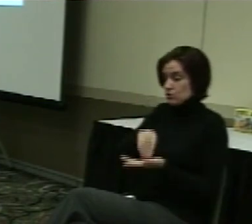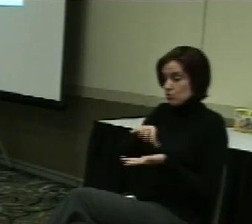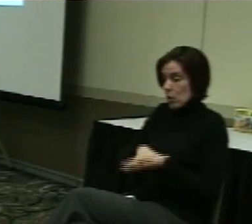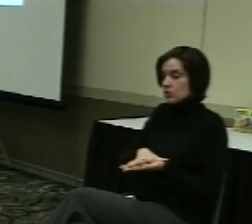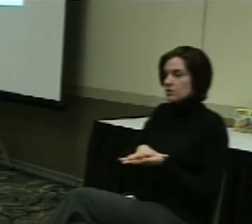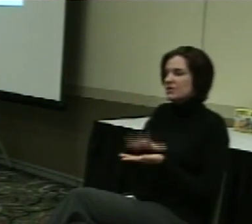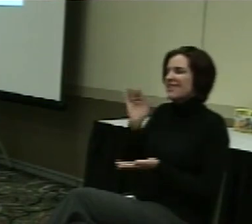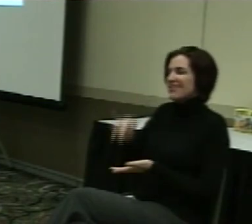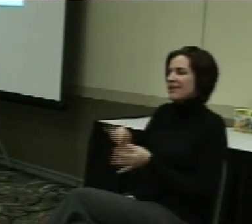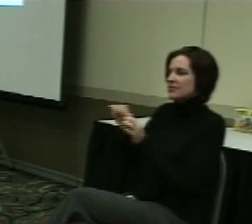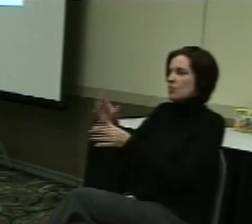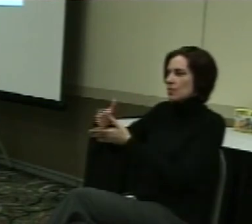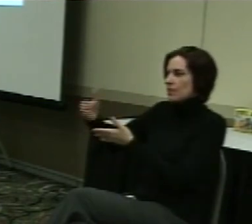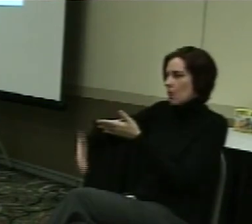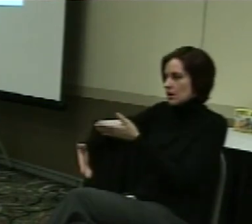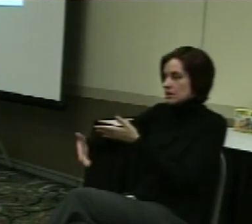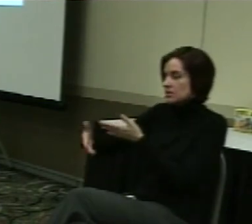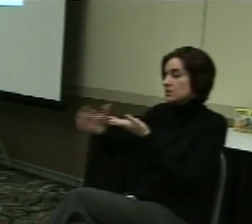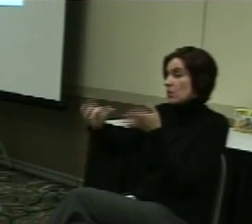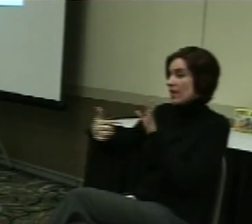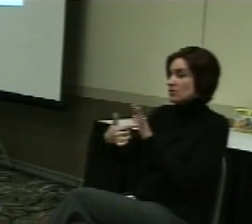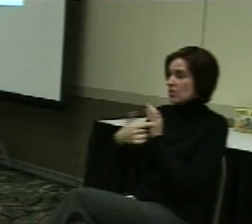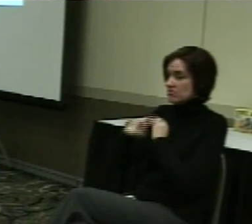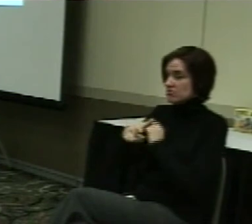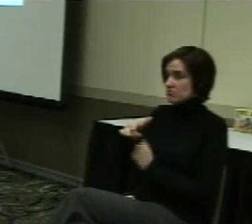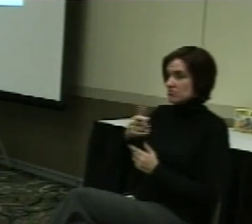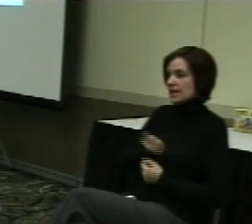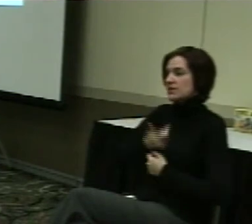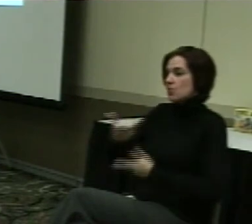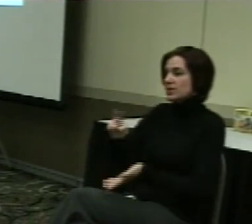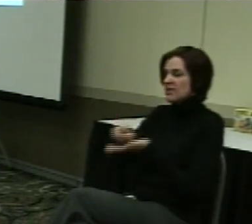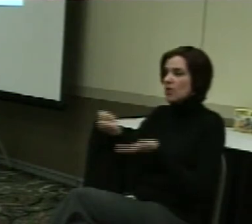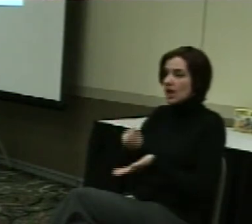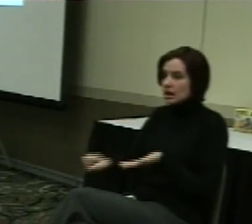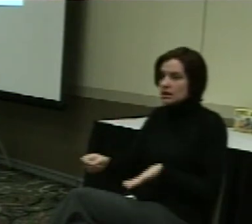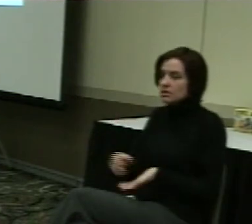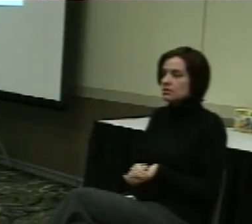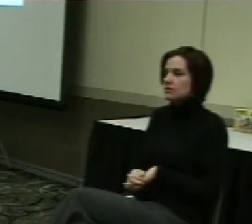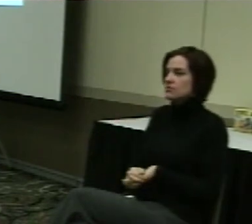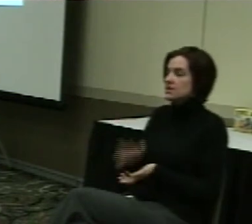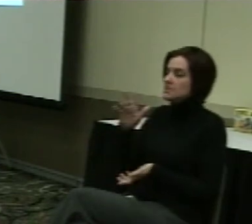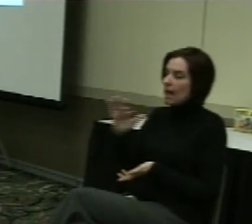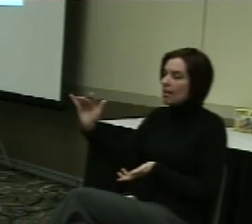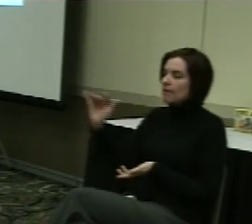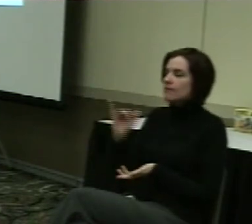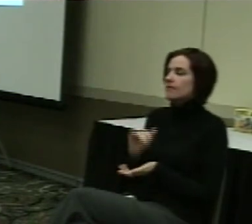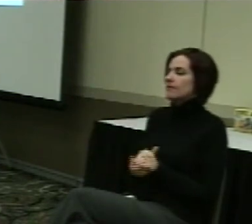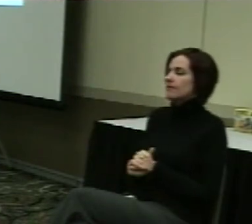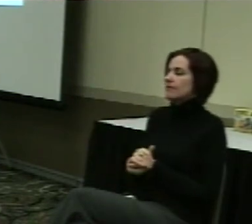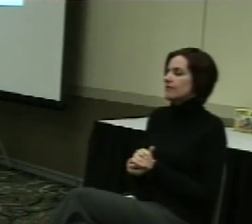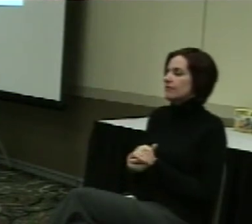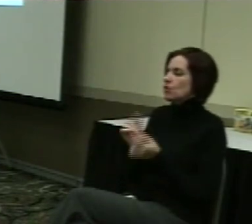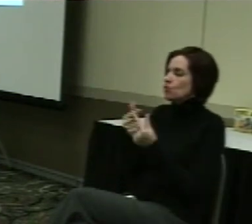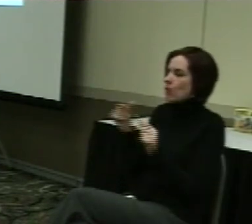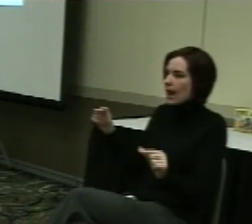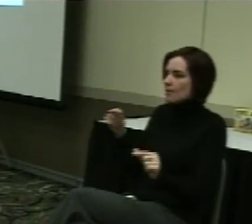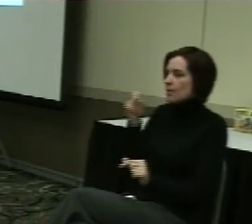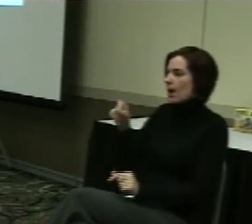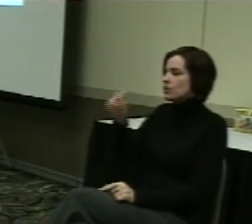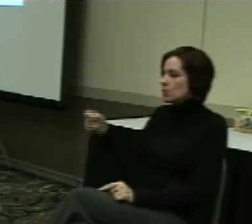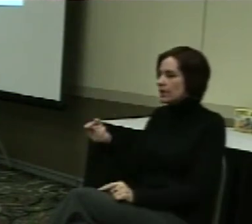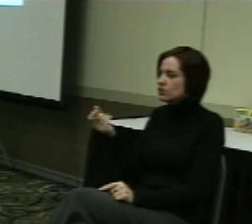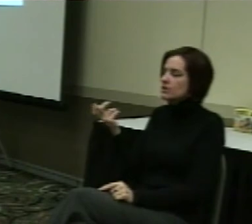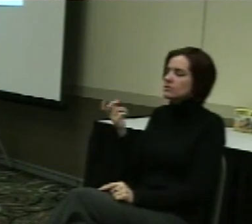that shows the child's writing, expressive writing, or spelling, or grammar and